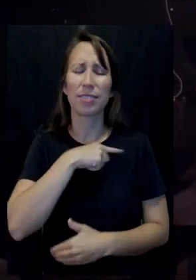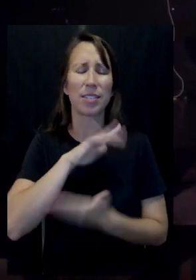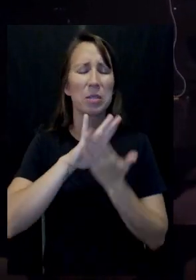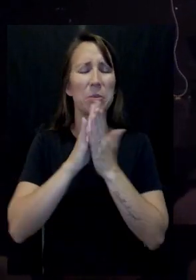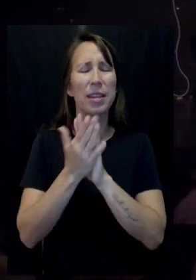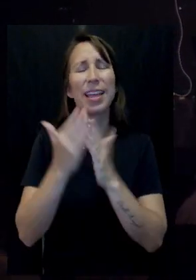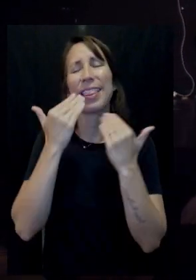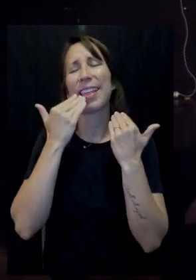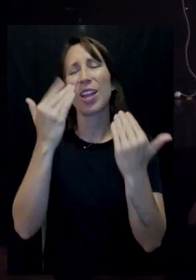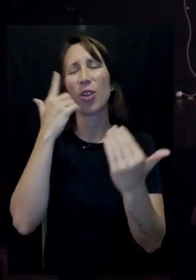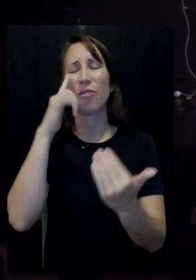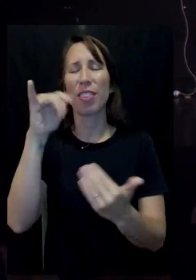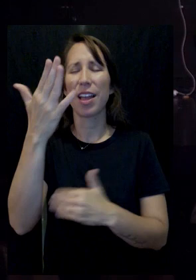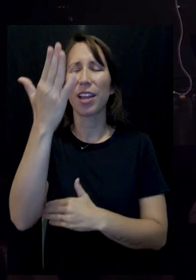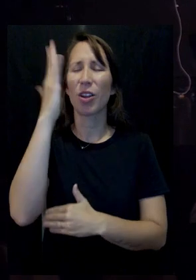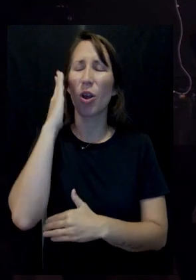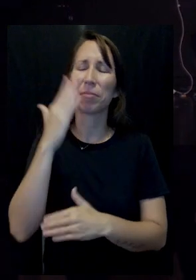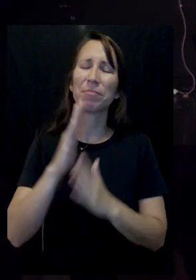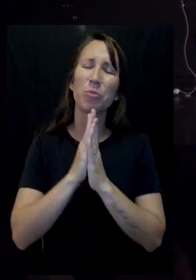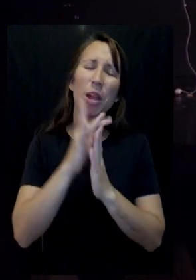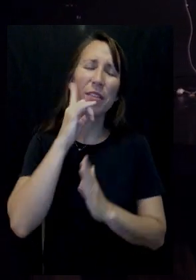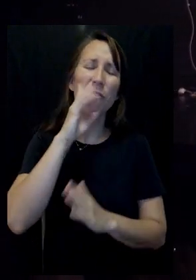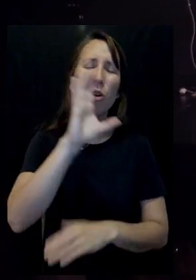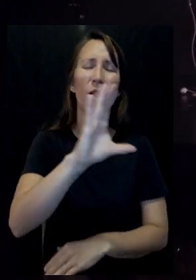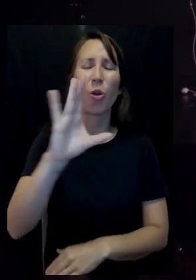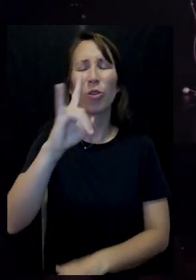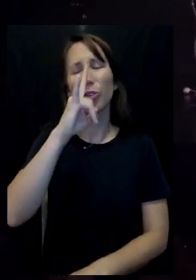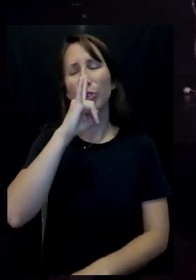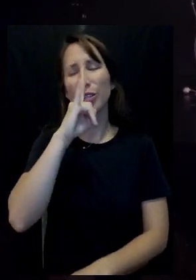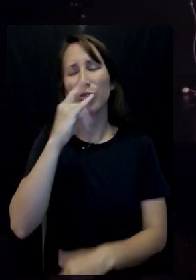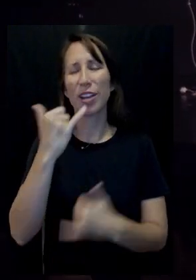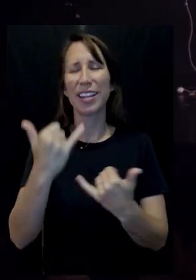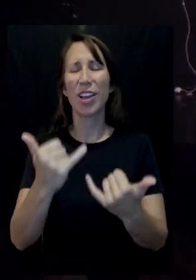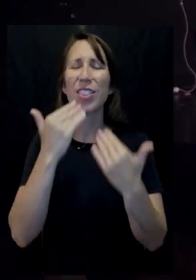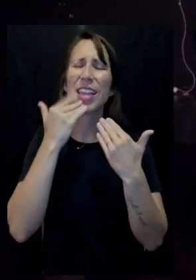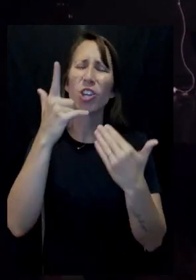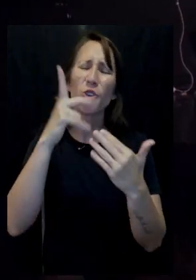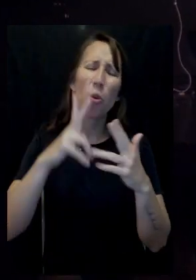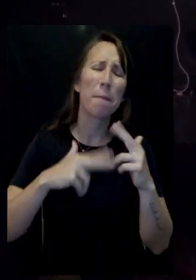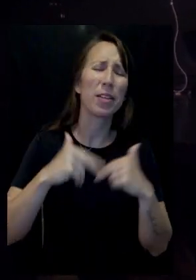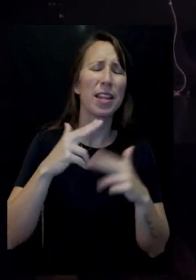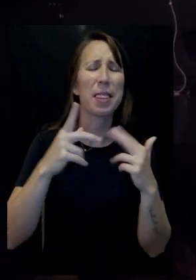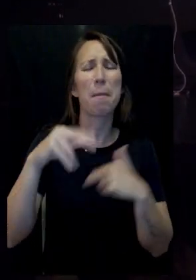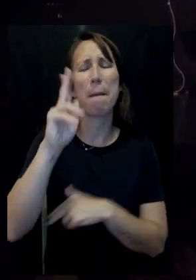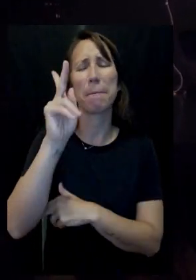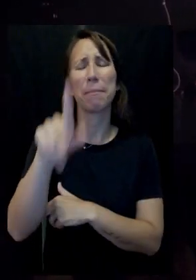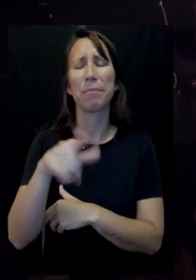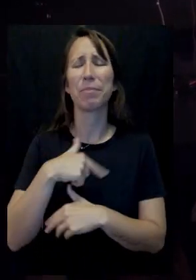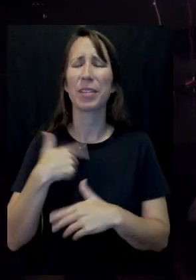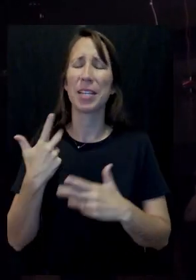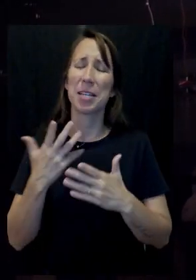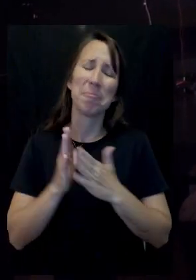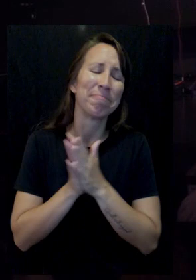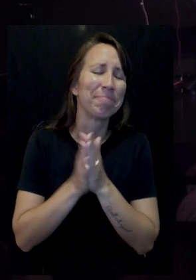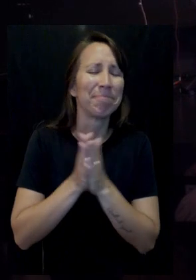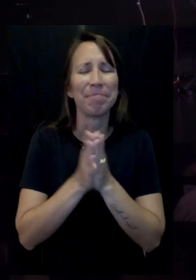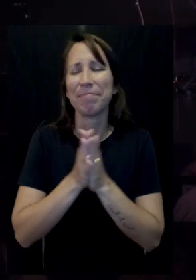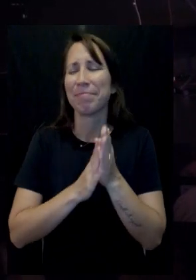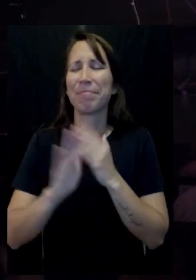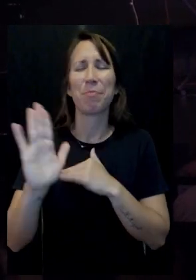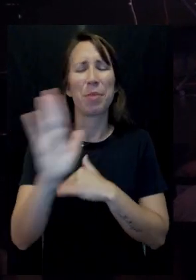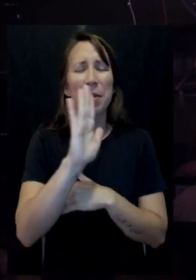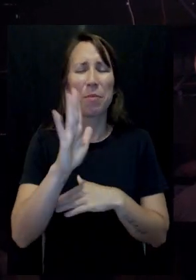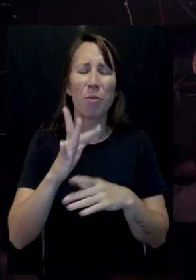So Father, we thank you for that, God, and we pray for Colonial kids right now, God. Thank you that you're building them up. You're charging them full of your Holy